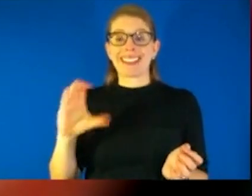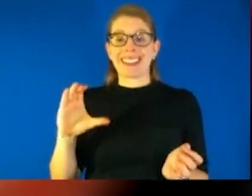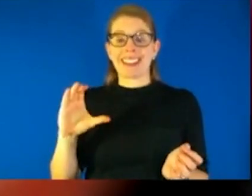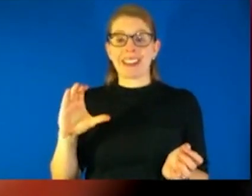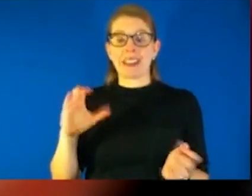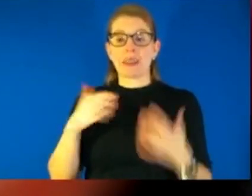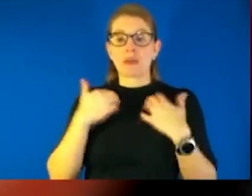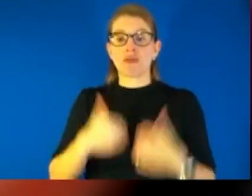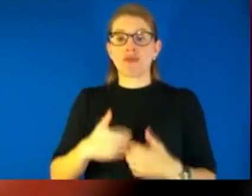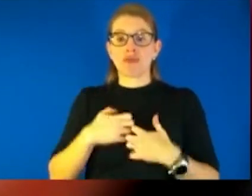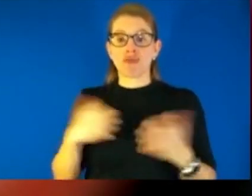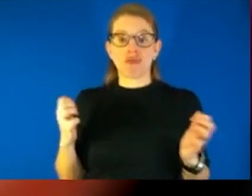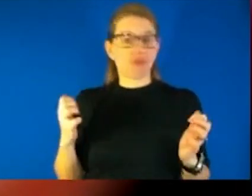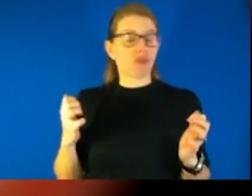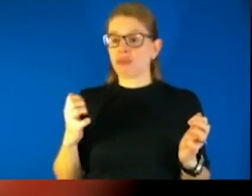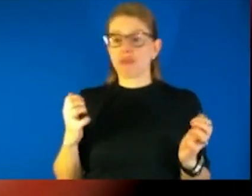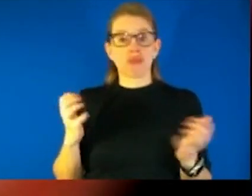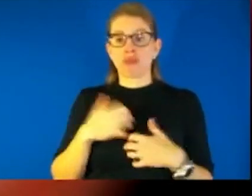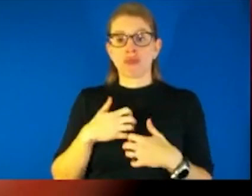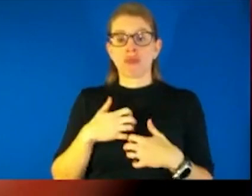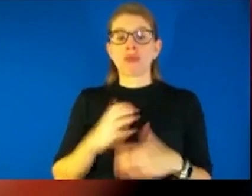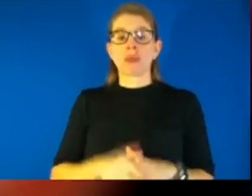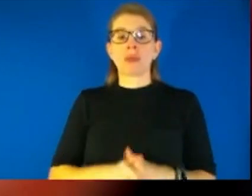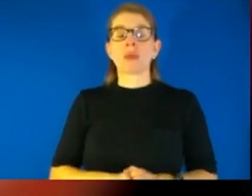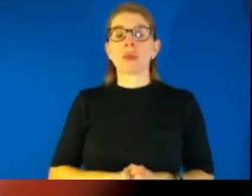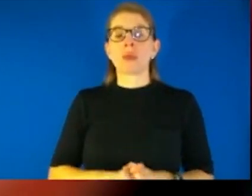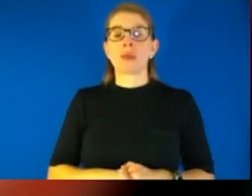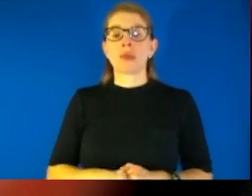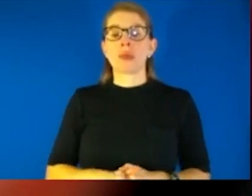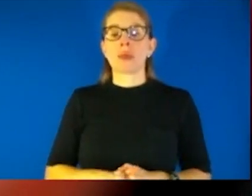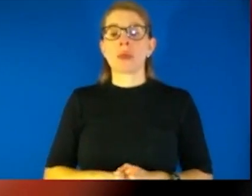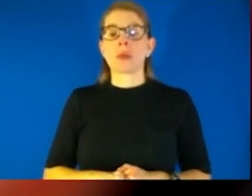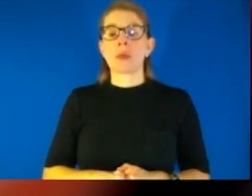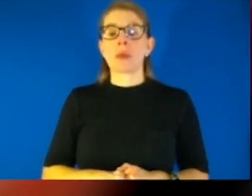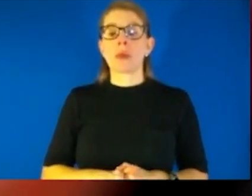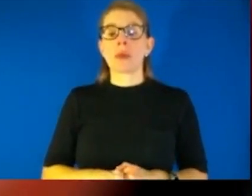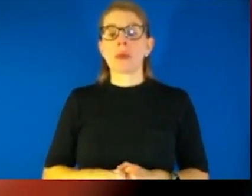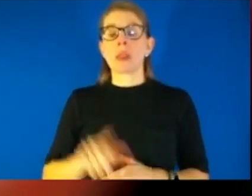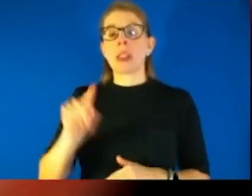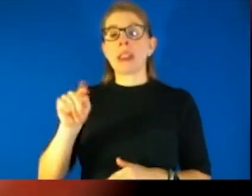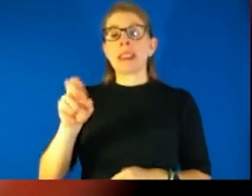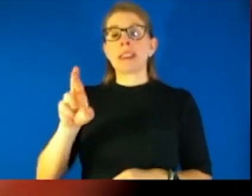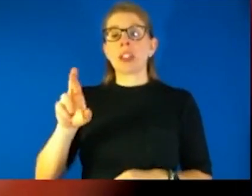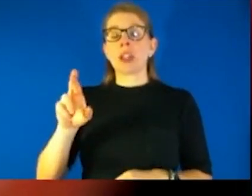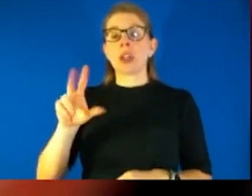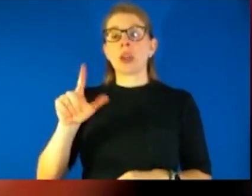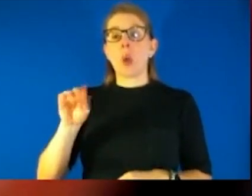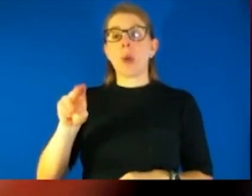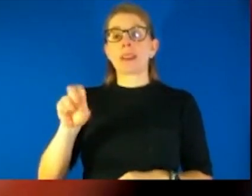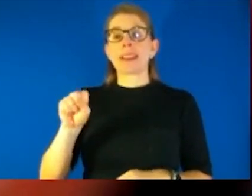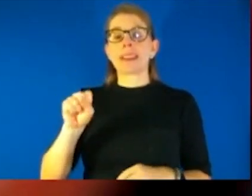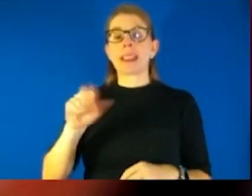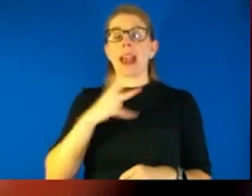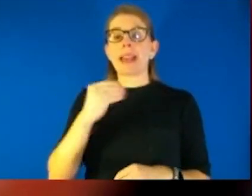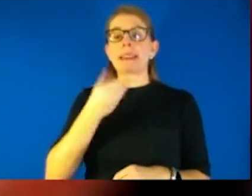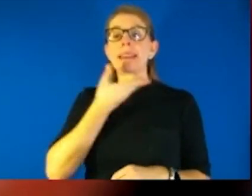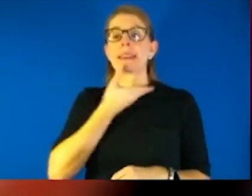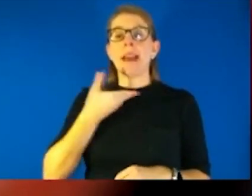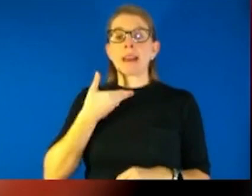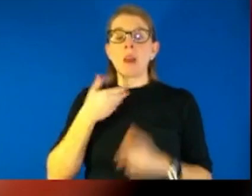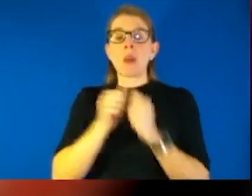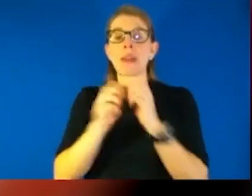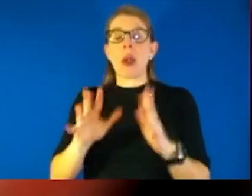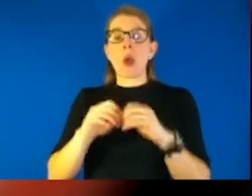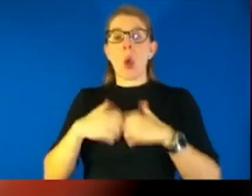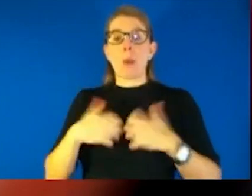just dress the deer, take the forelimbs and the tenderloins and the neck, and without opening the cavities, and then you